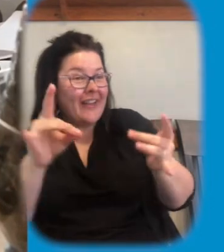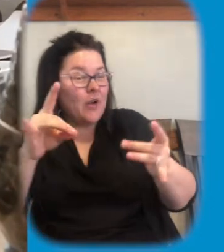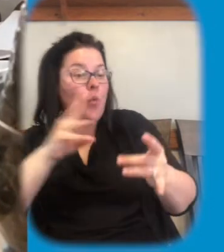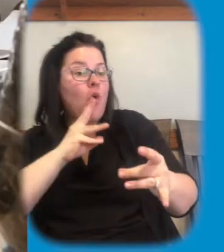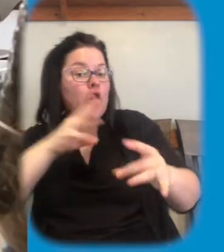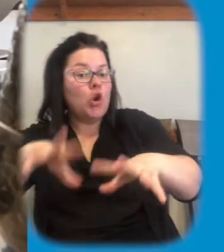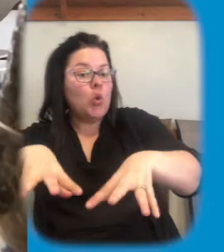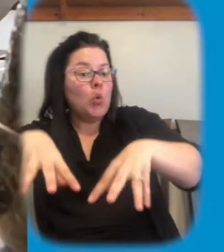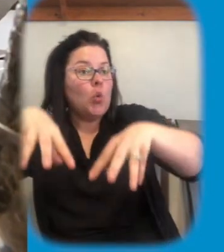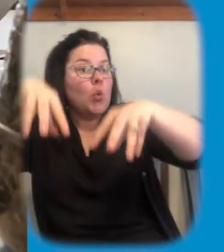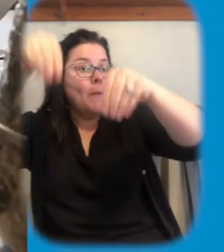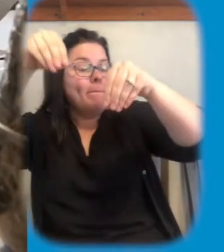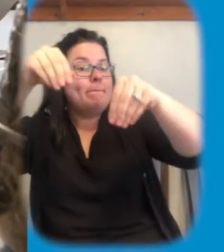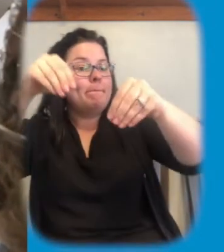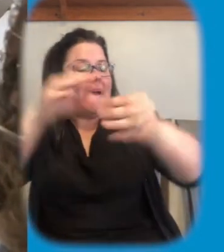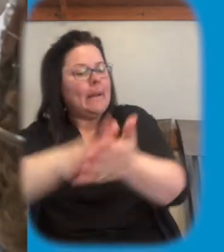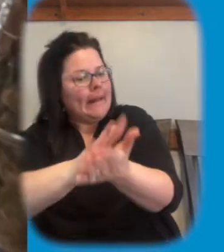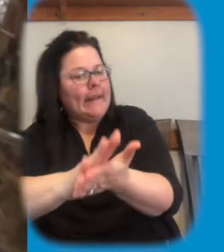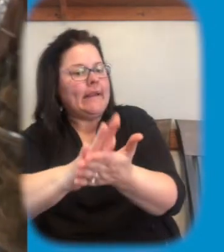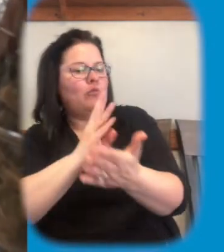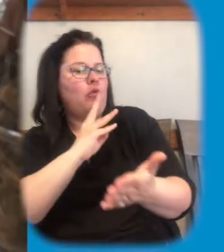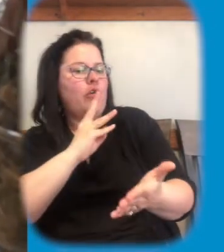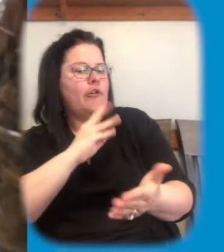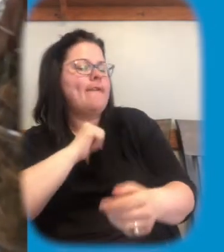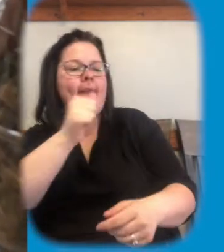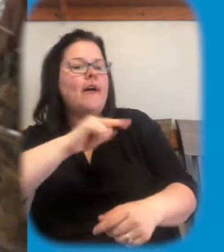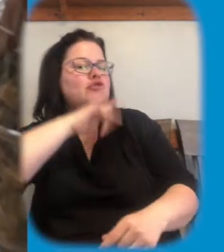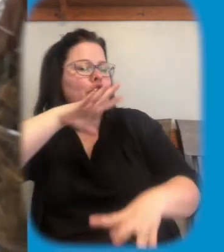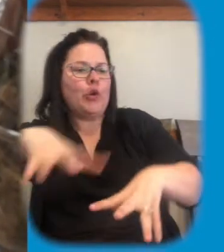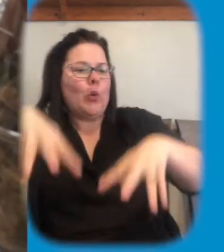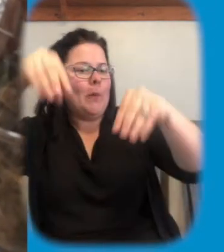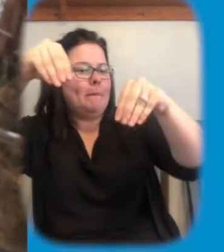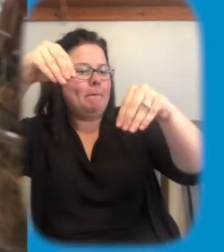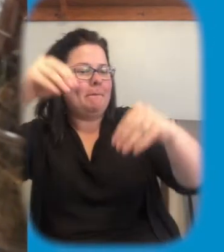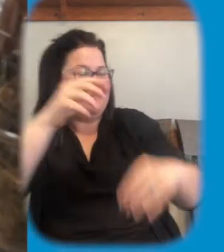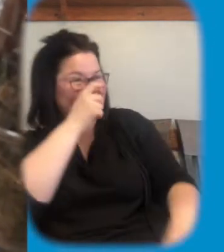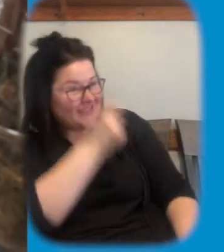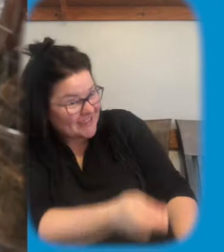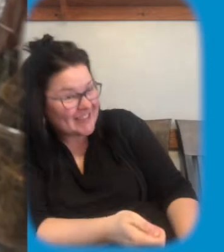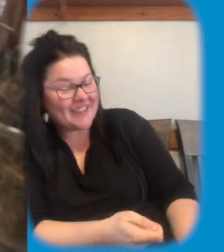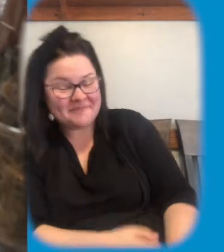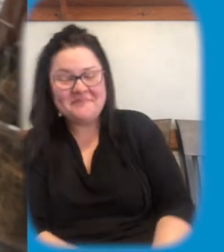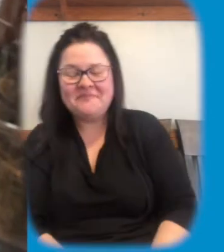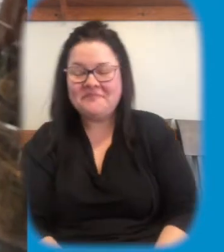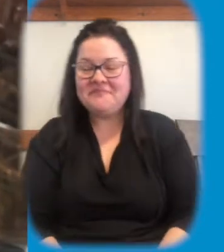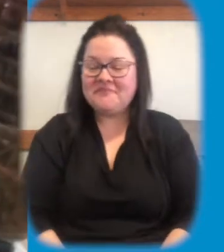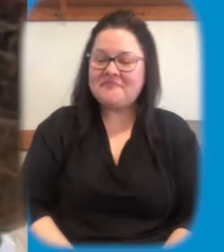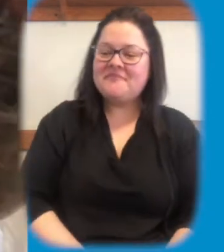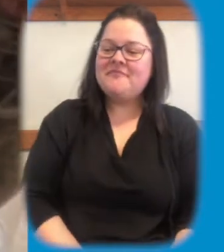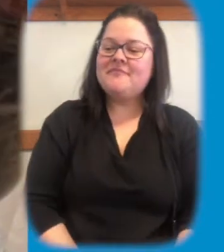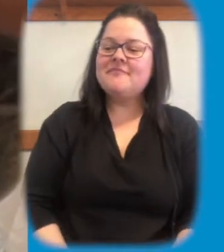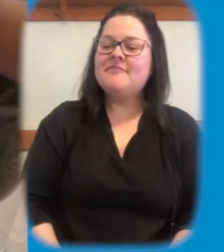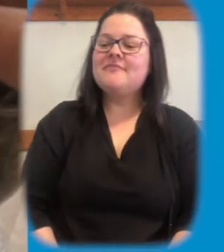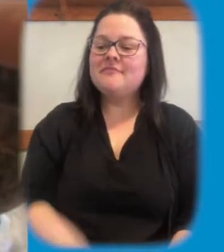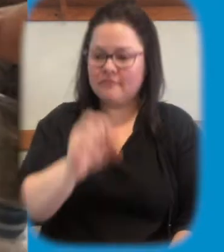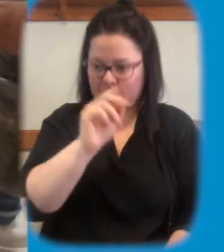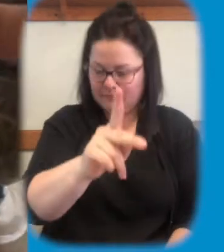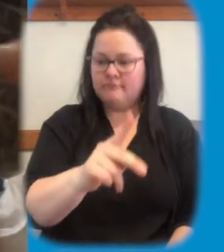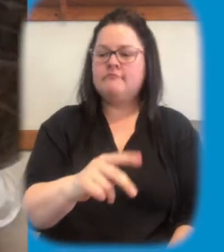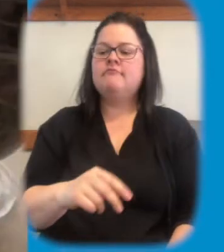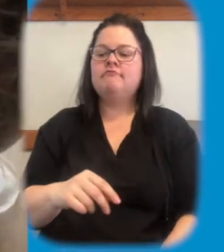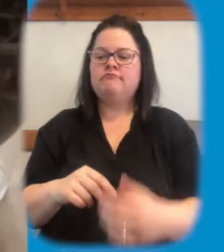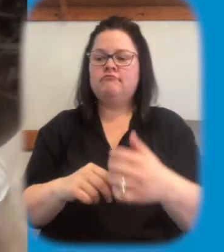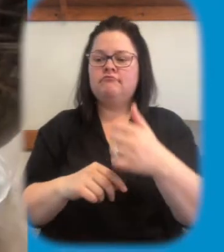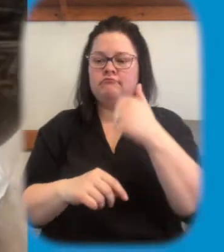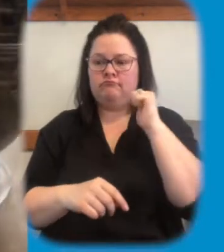that when water evaporates, it will just be pure water. Interesting. All right, so this